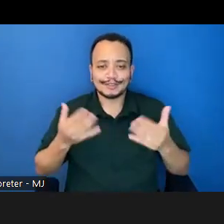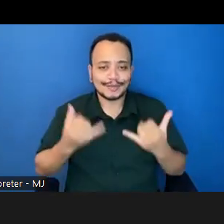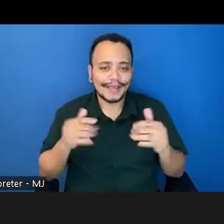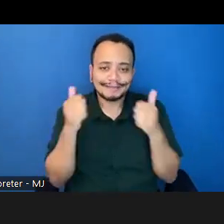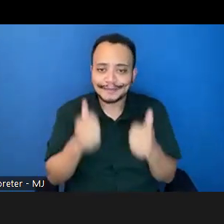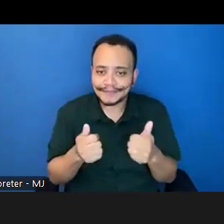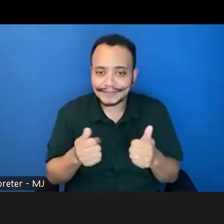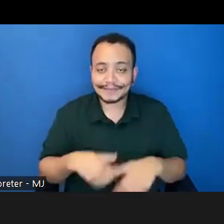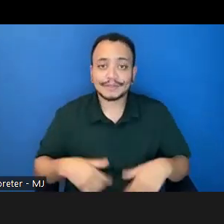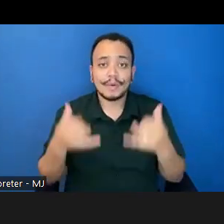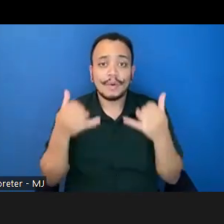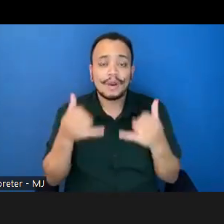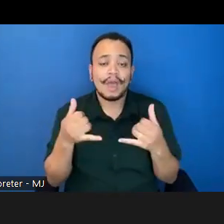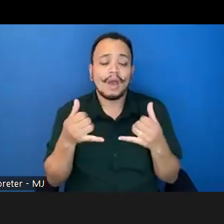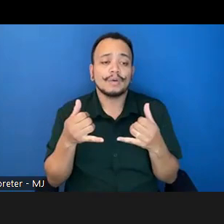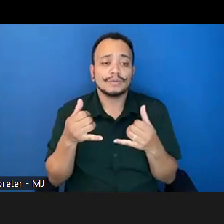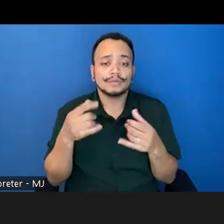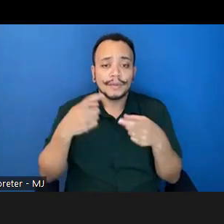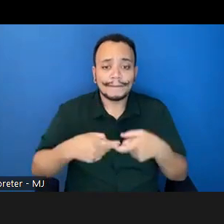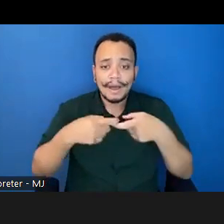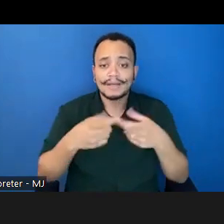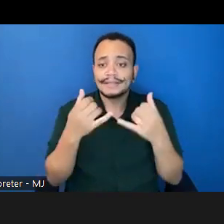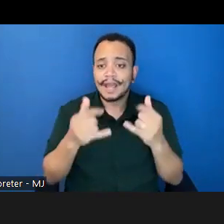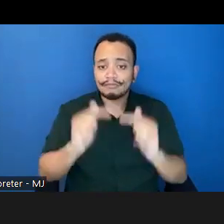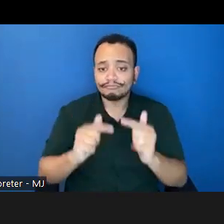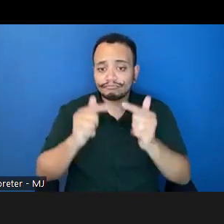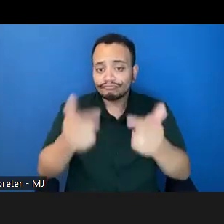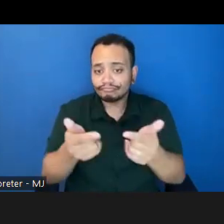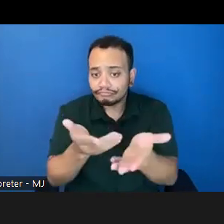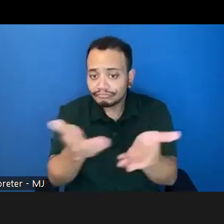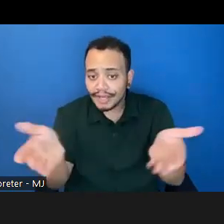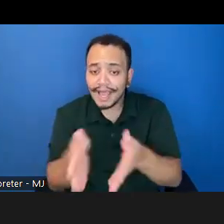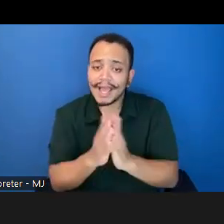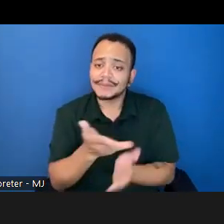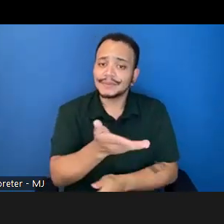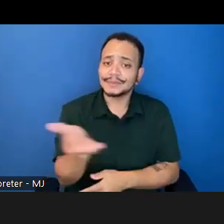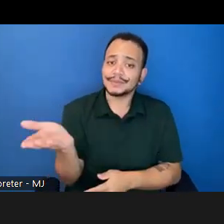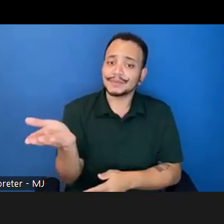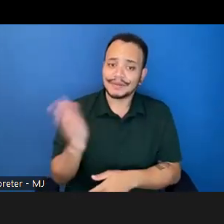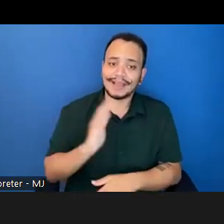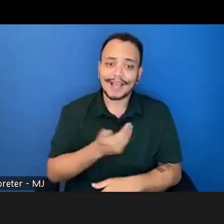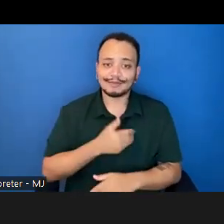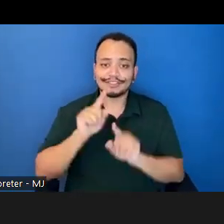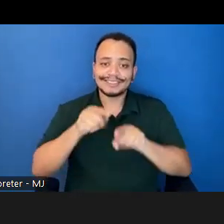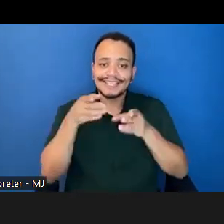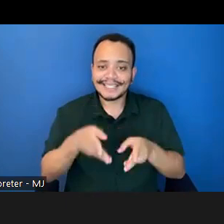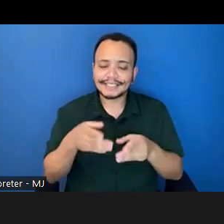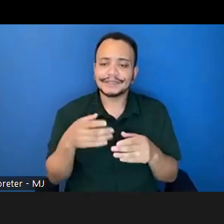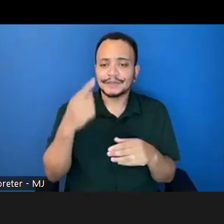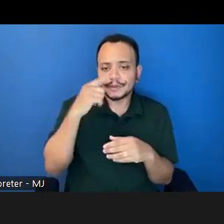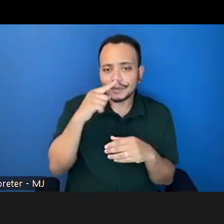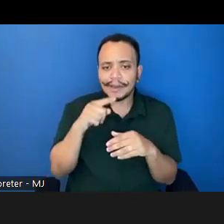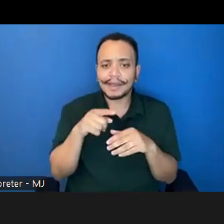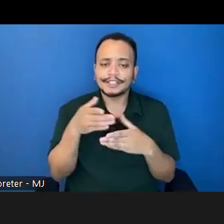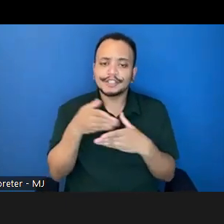little pause and we really would like to invite you, um, our attendees, to share with